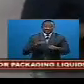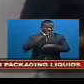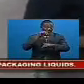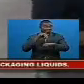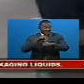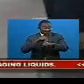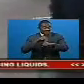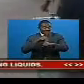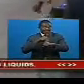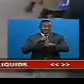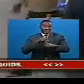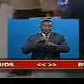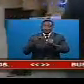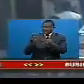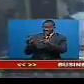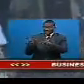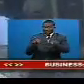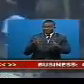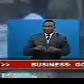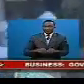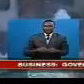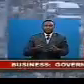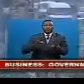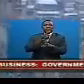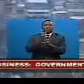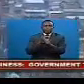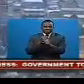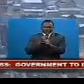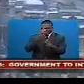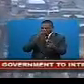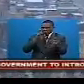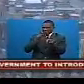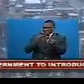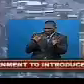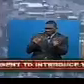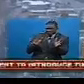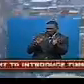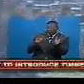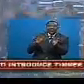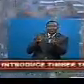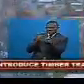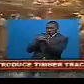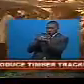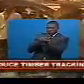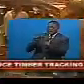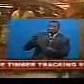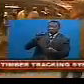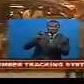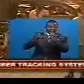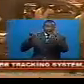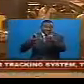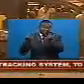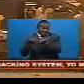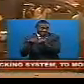national medium-term plans. The workshop was therefore aimed at equipping the key players of the district